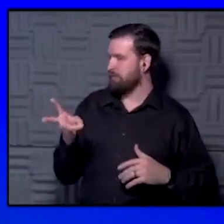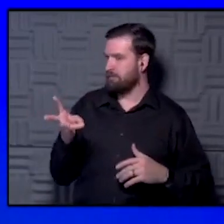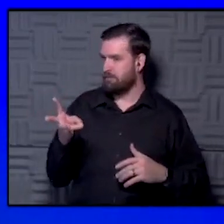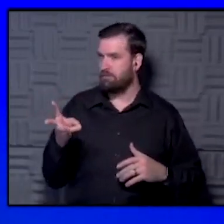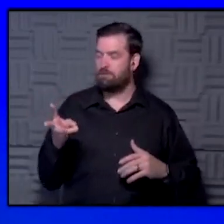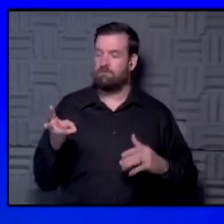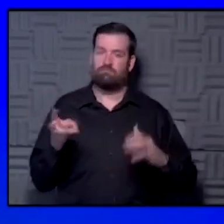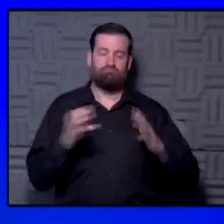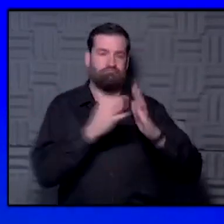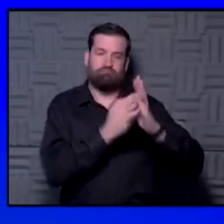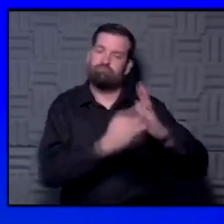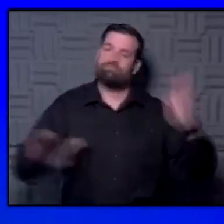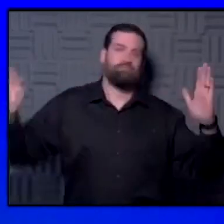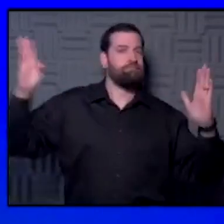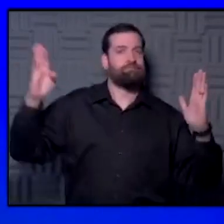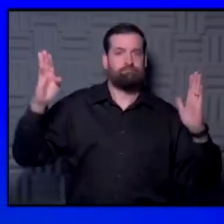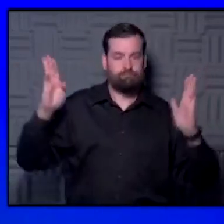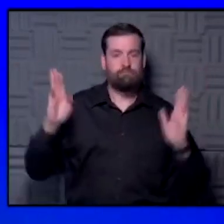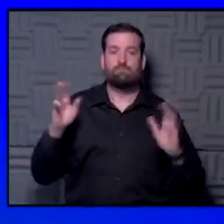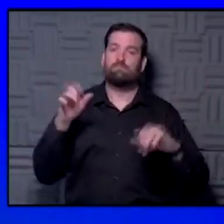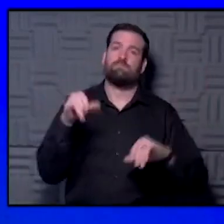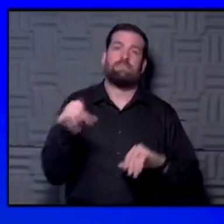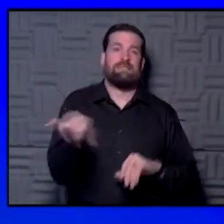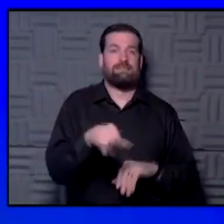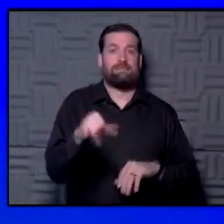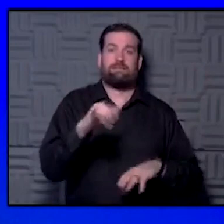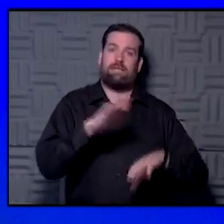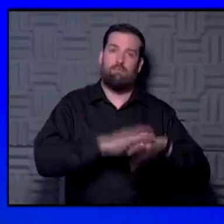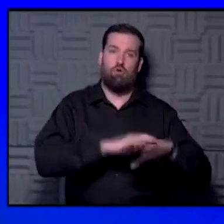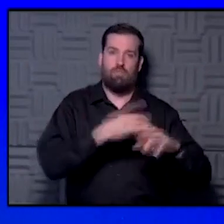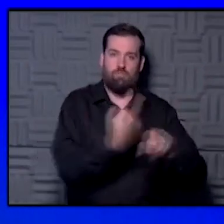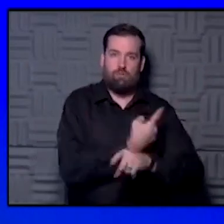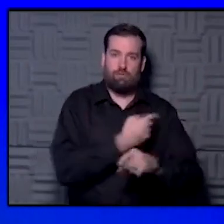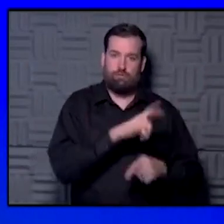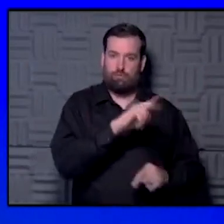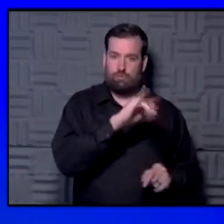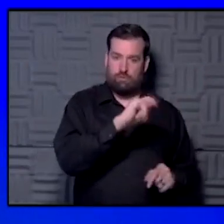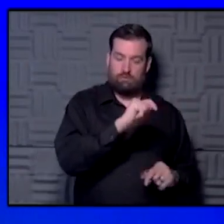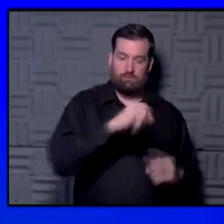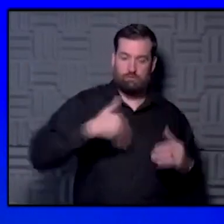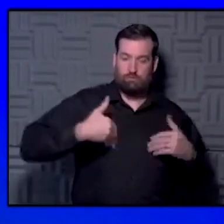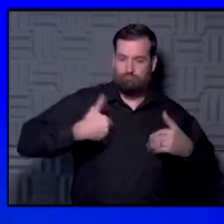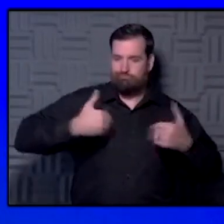is a large age range there. The same thing on the floors as well, early 30s